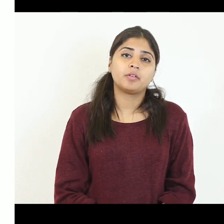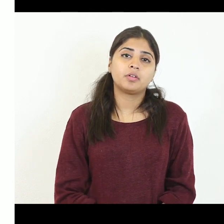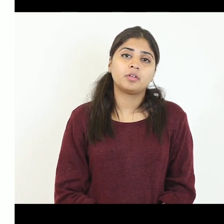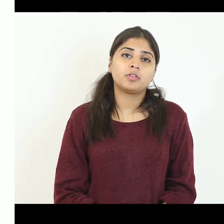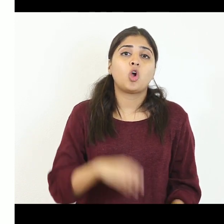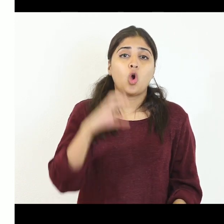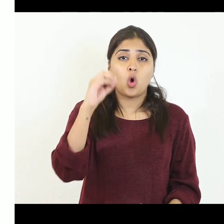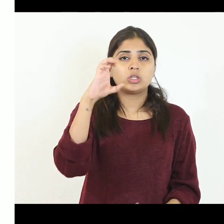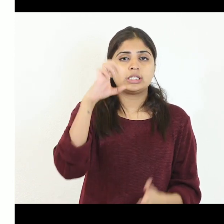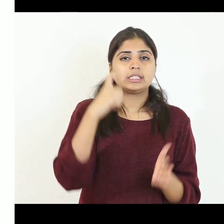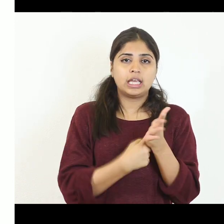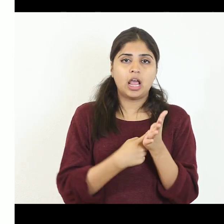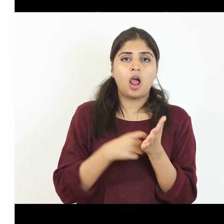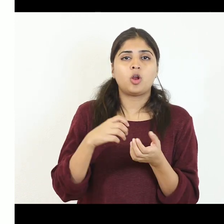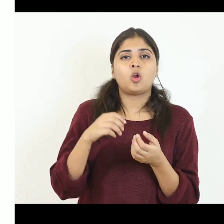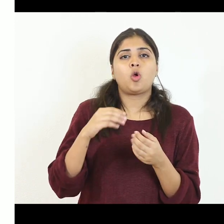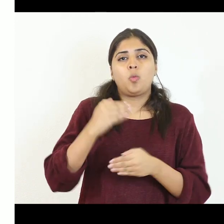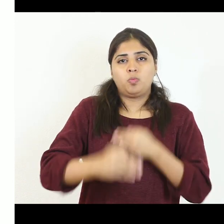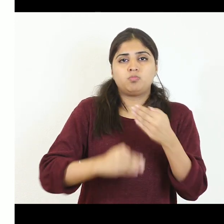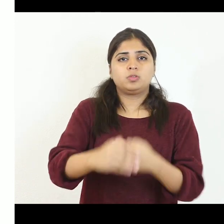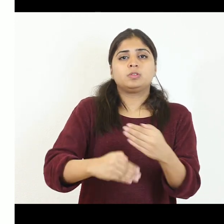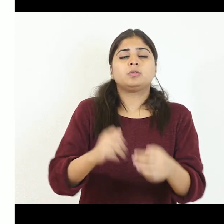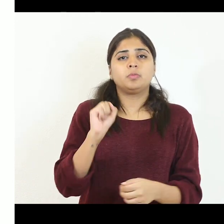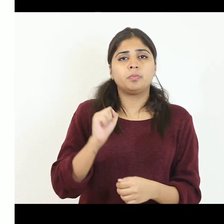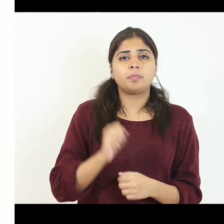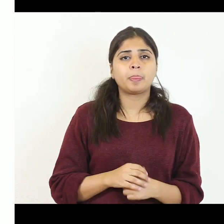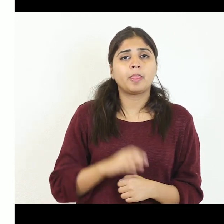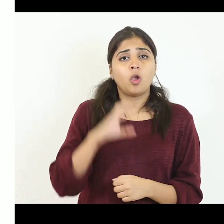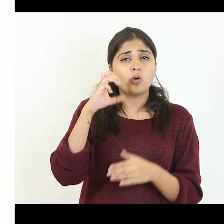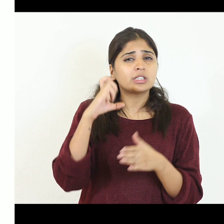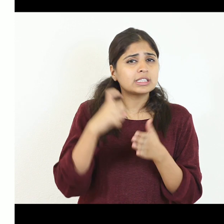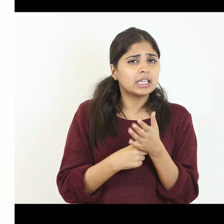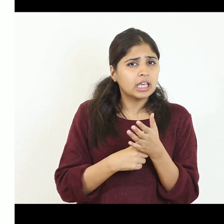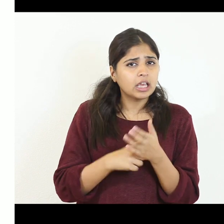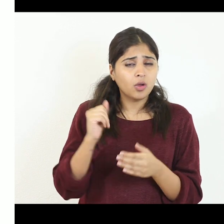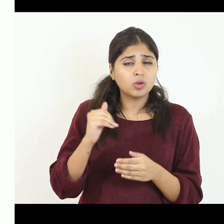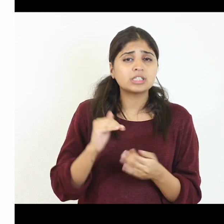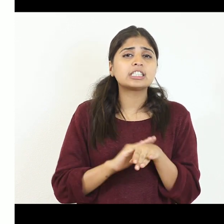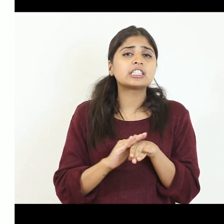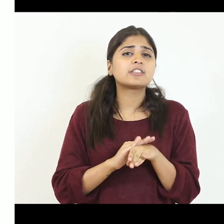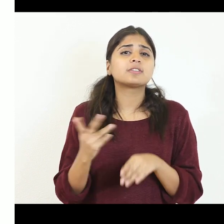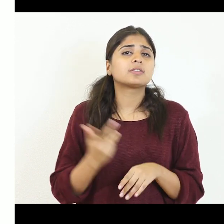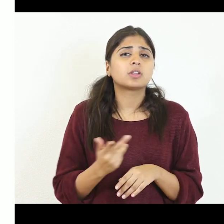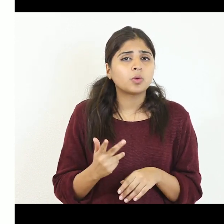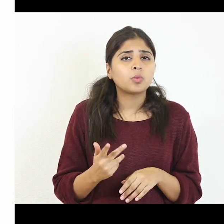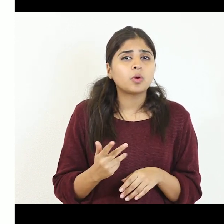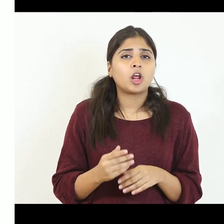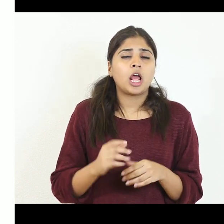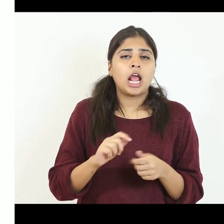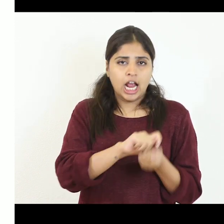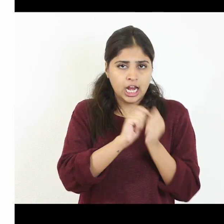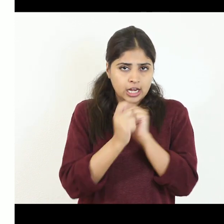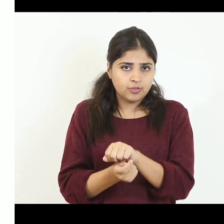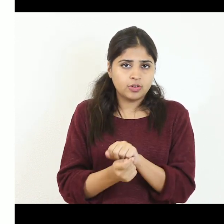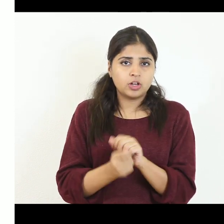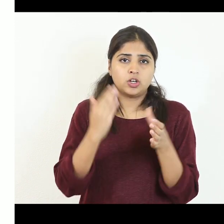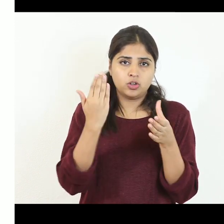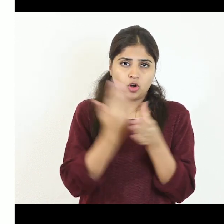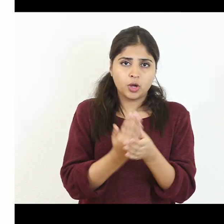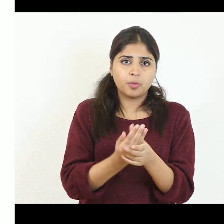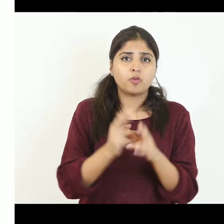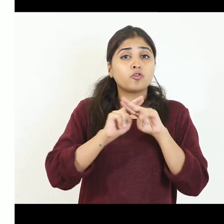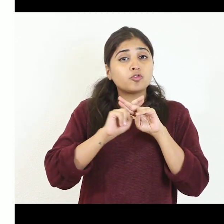OCR processing services involves converting documents to fully text searchable PDFs or into